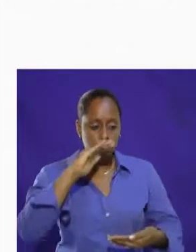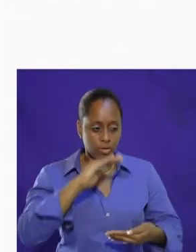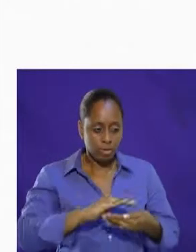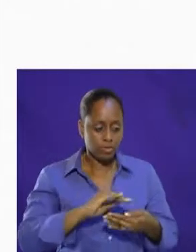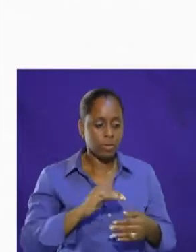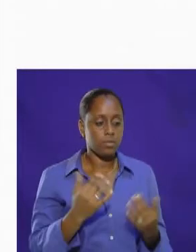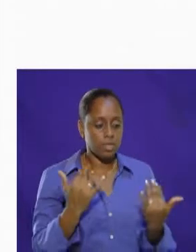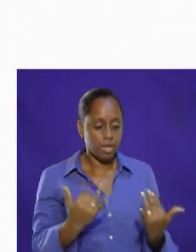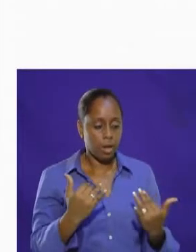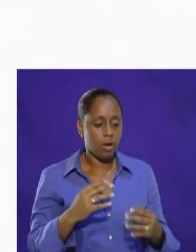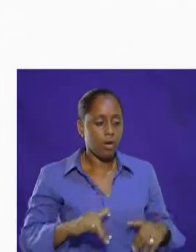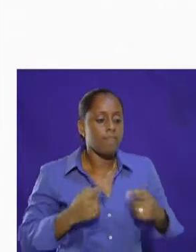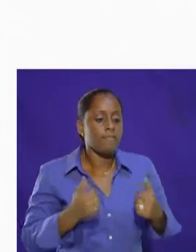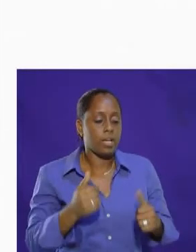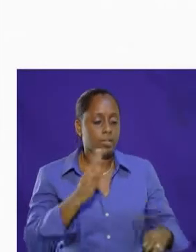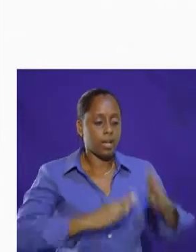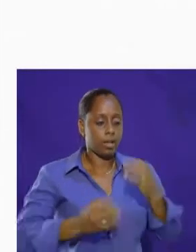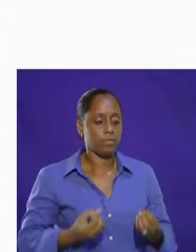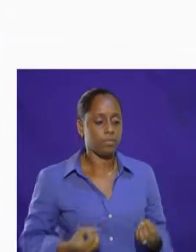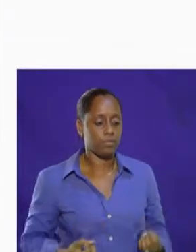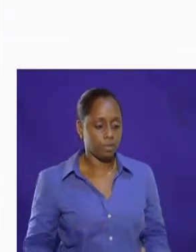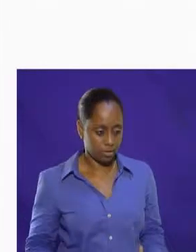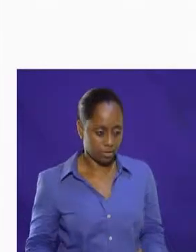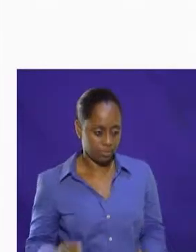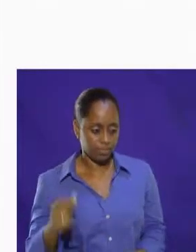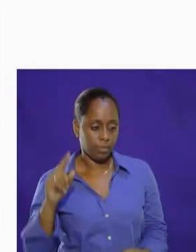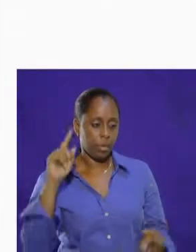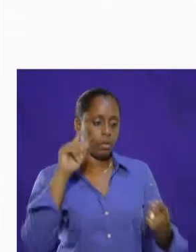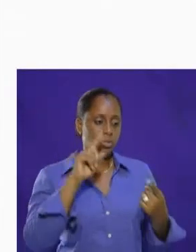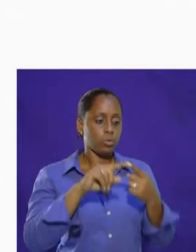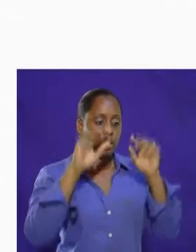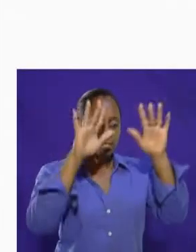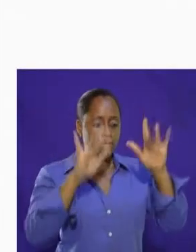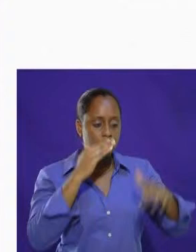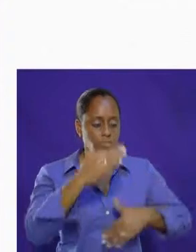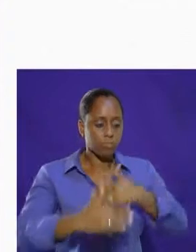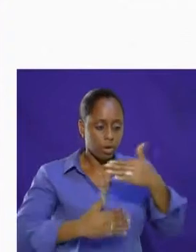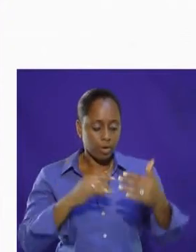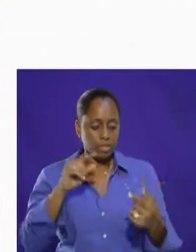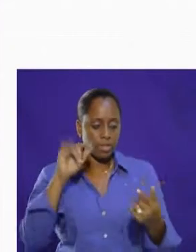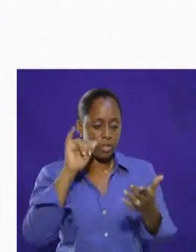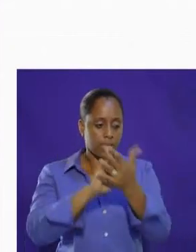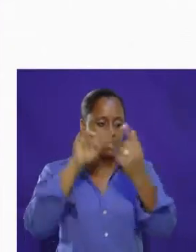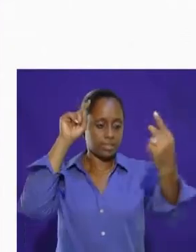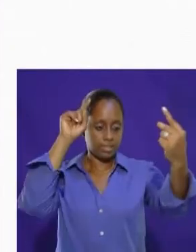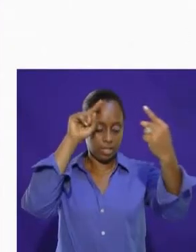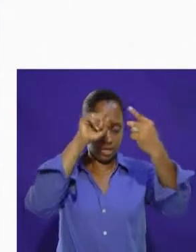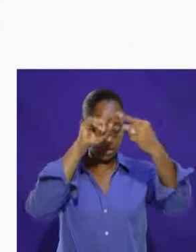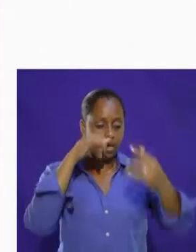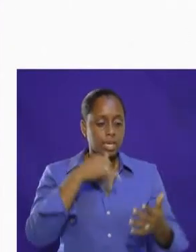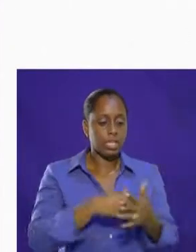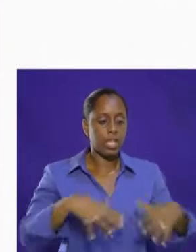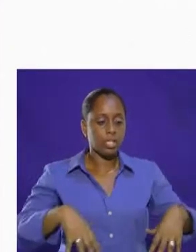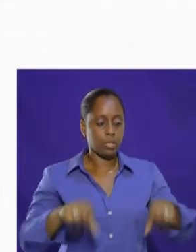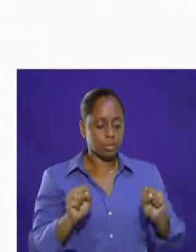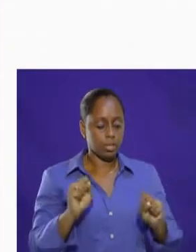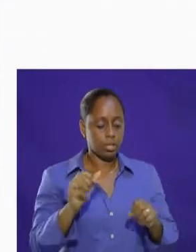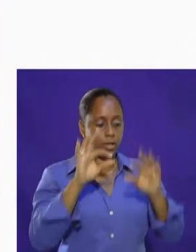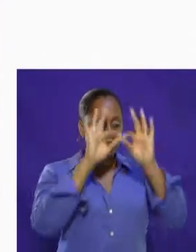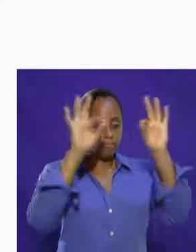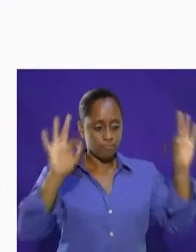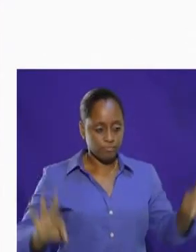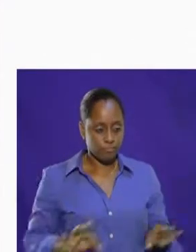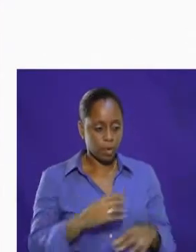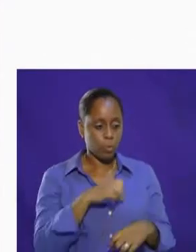of biodiversity loss. To assess progress towards that target, it adopted a framework to